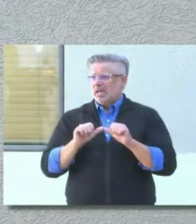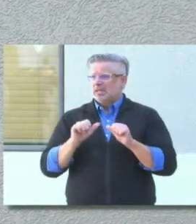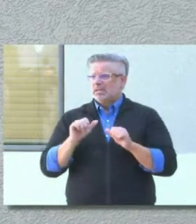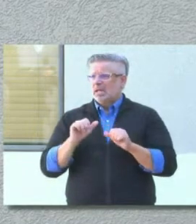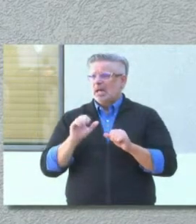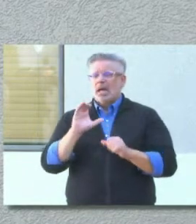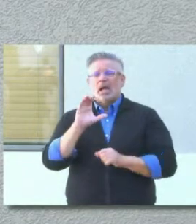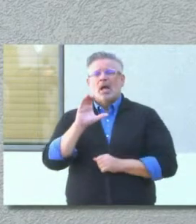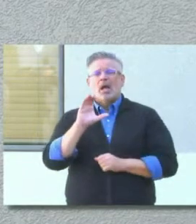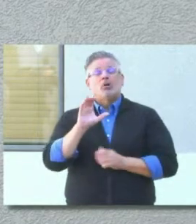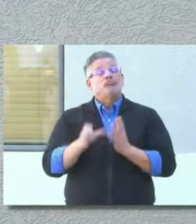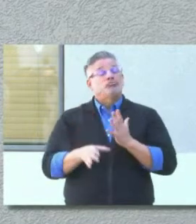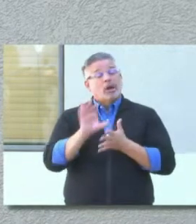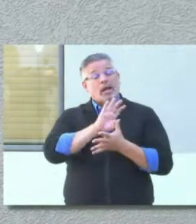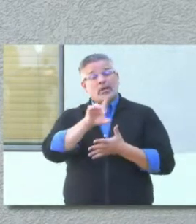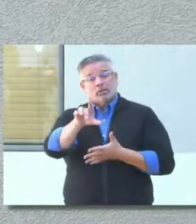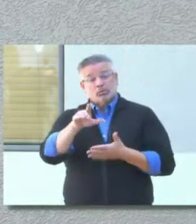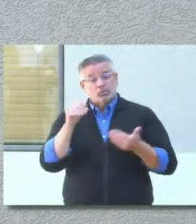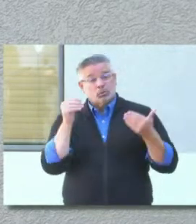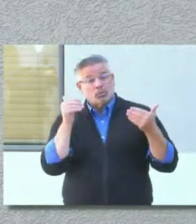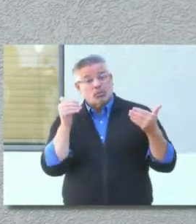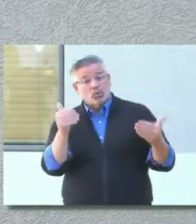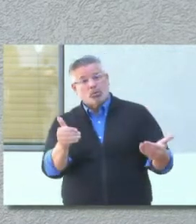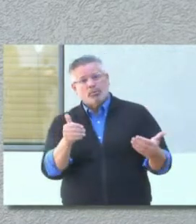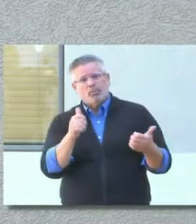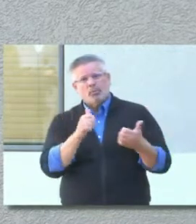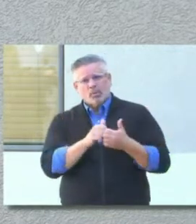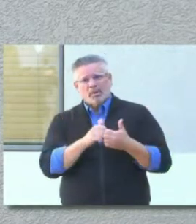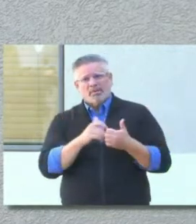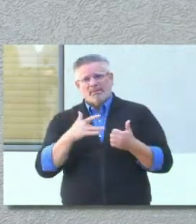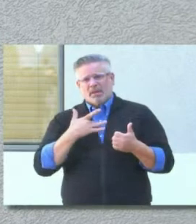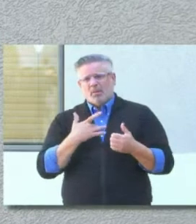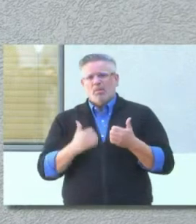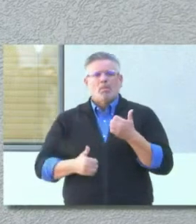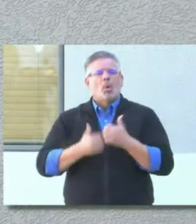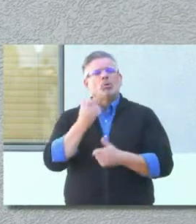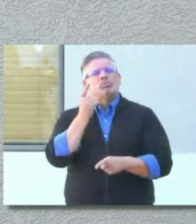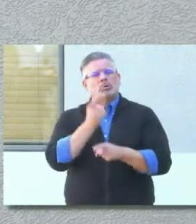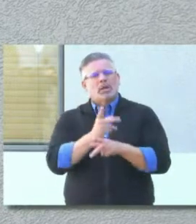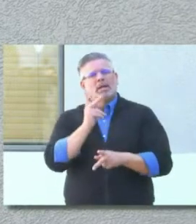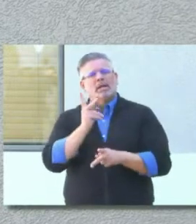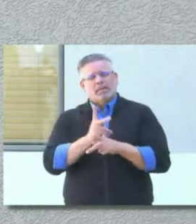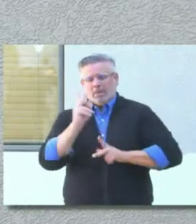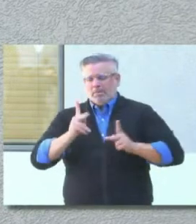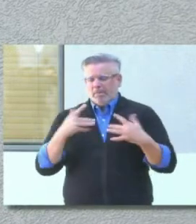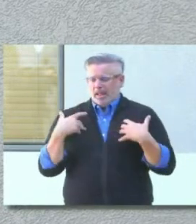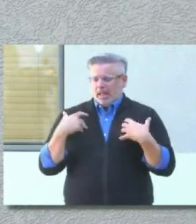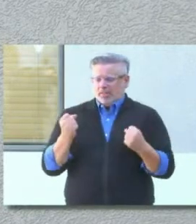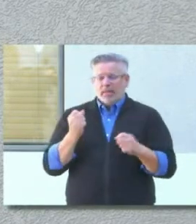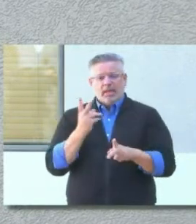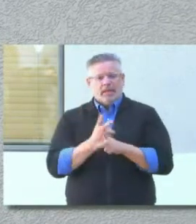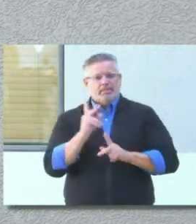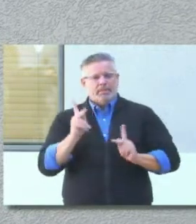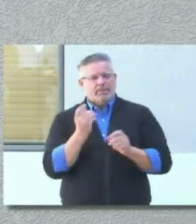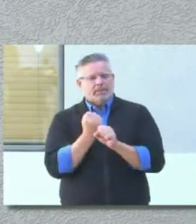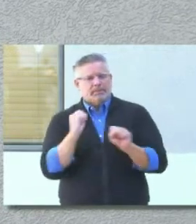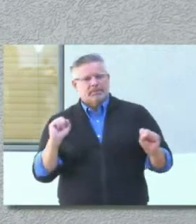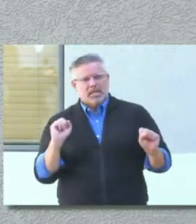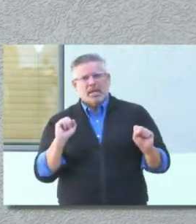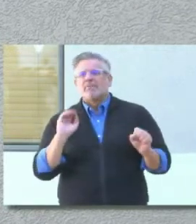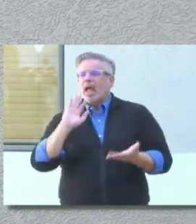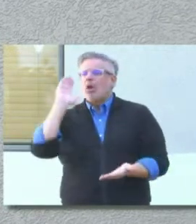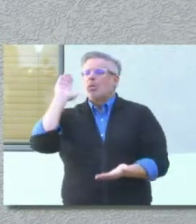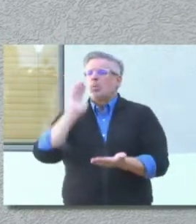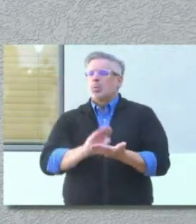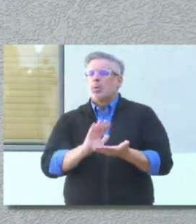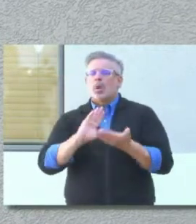criteria, to move in the direction they feel is most appropriate to keep people healthy, keep people safe, and to mitigate